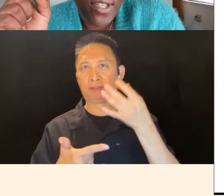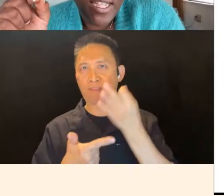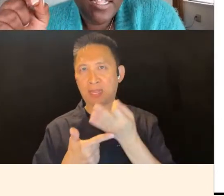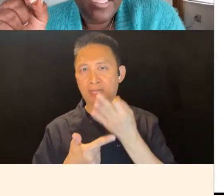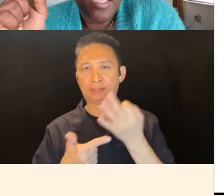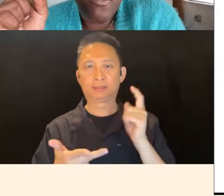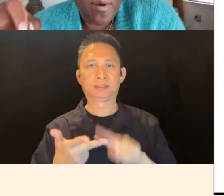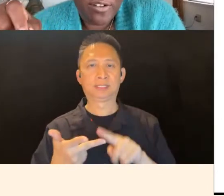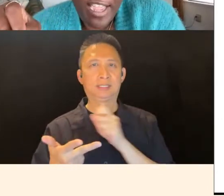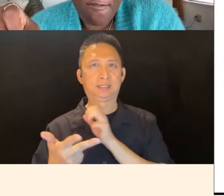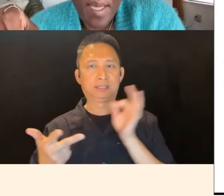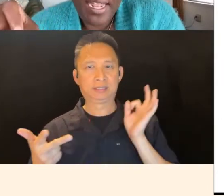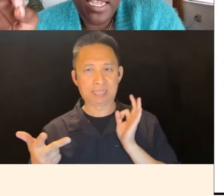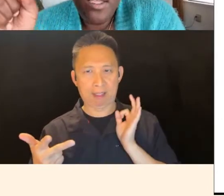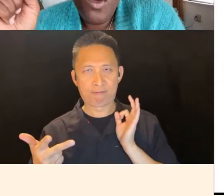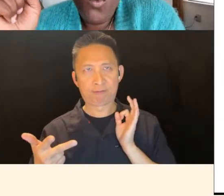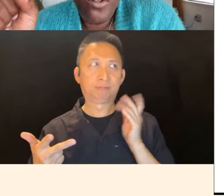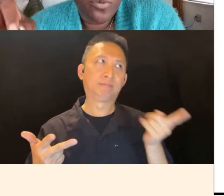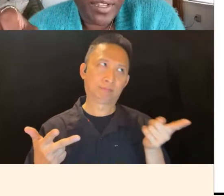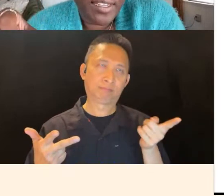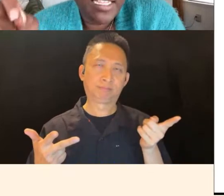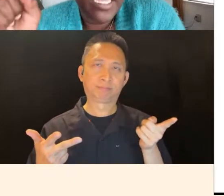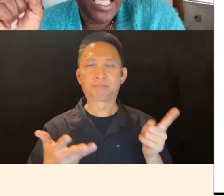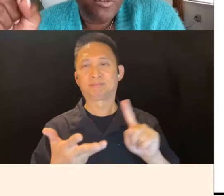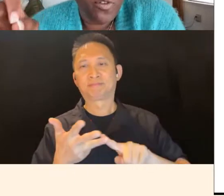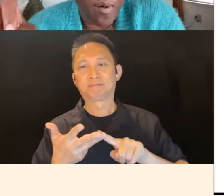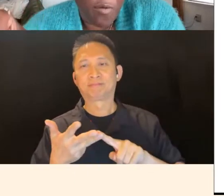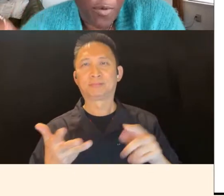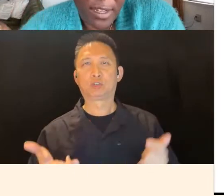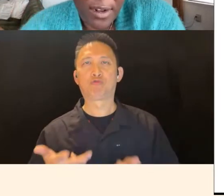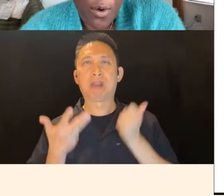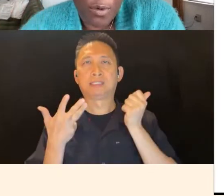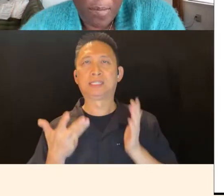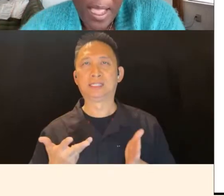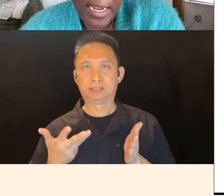staff that comes from our staff body. One is resident that comes from